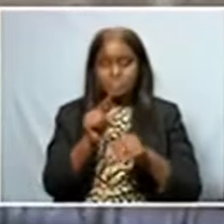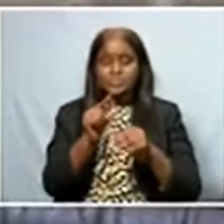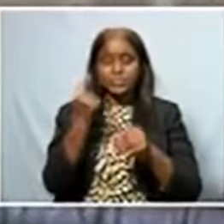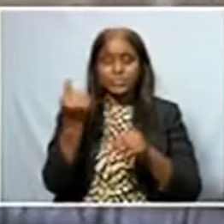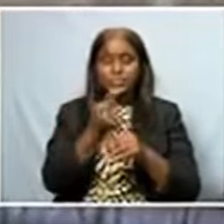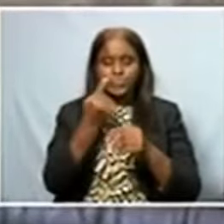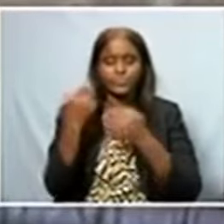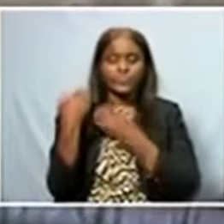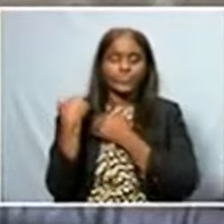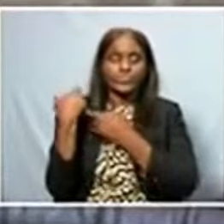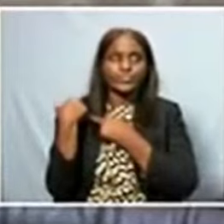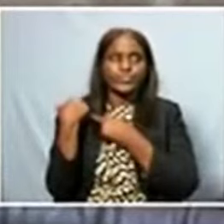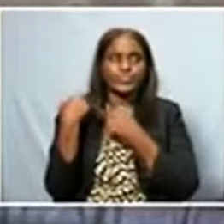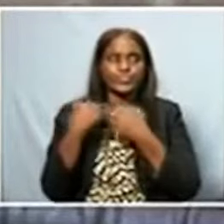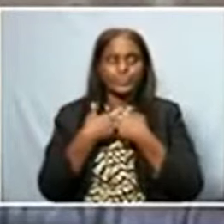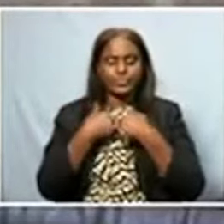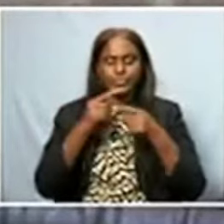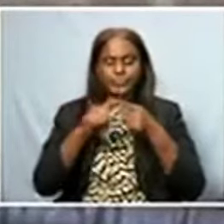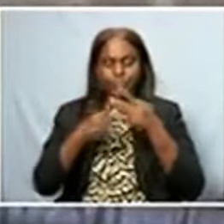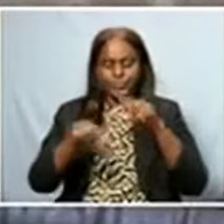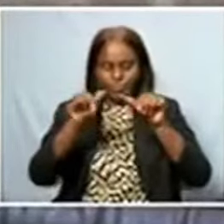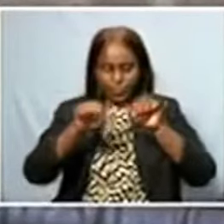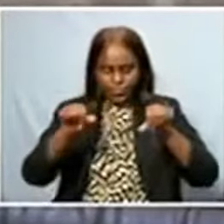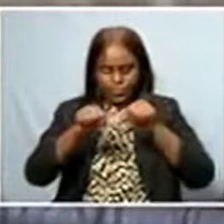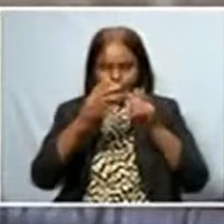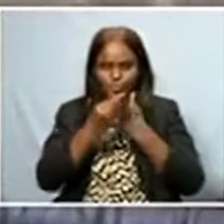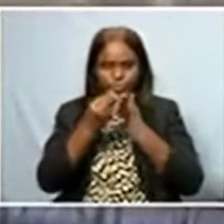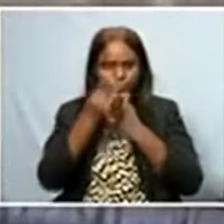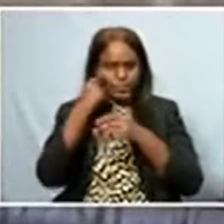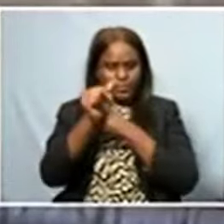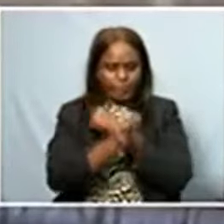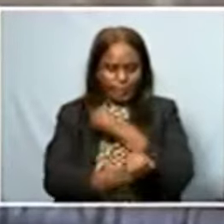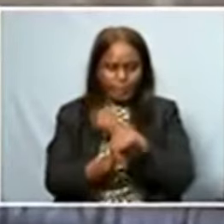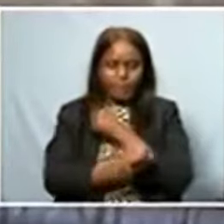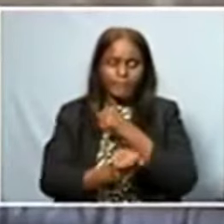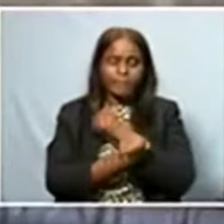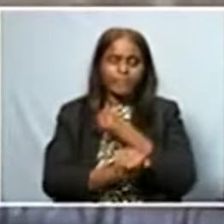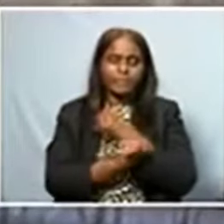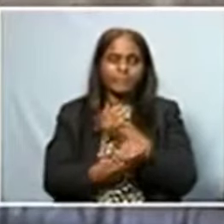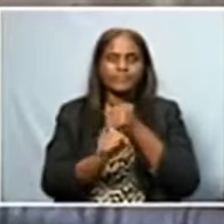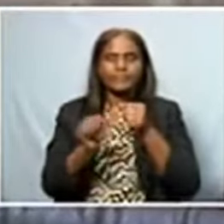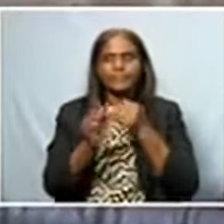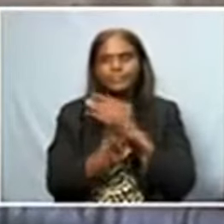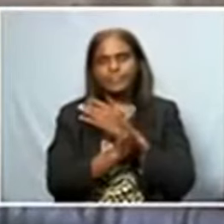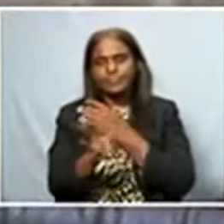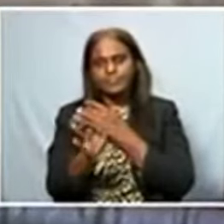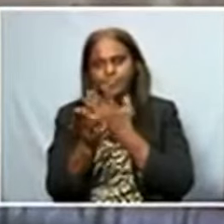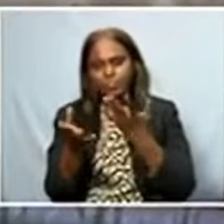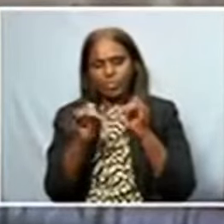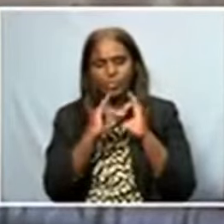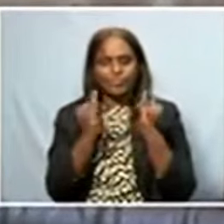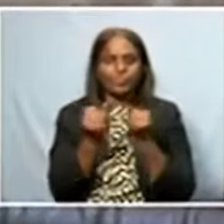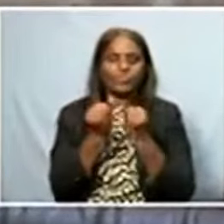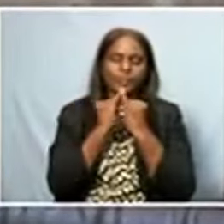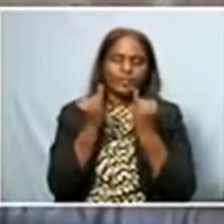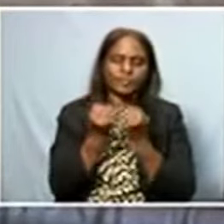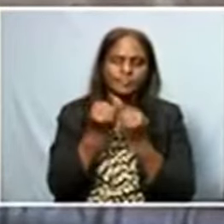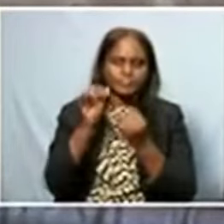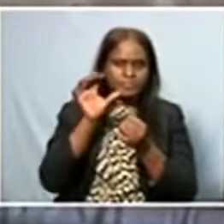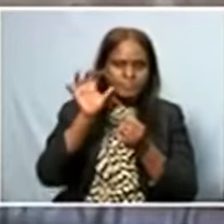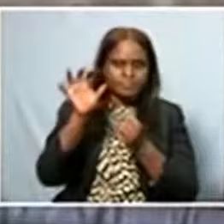is mandated to audit the accounts of state organs, state institutions,